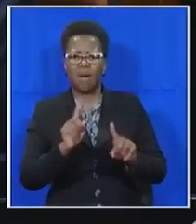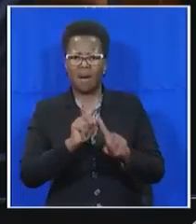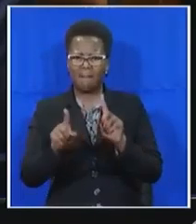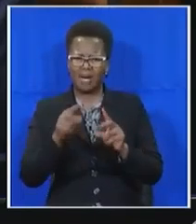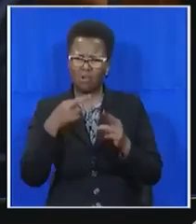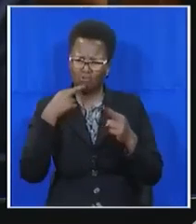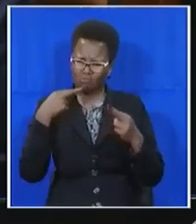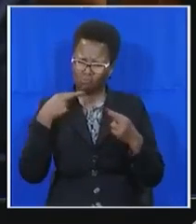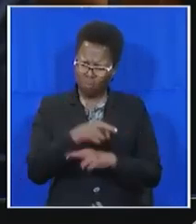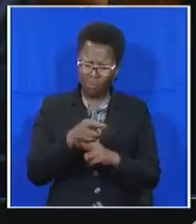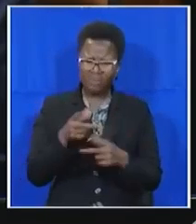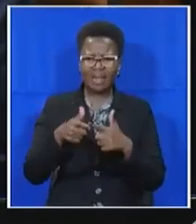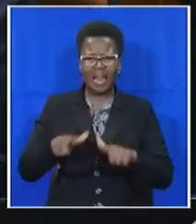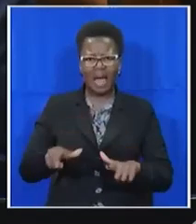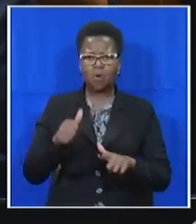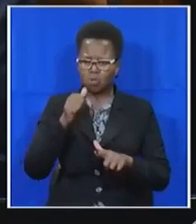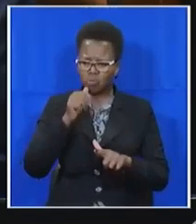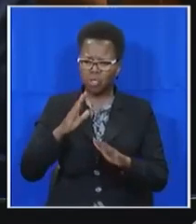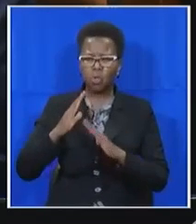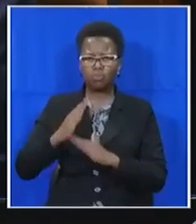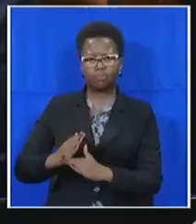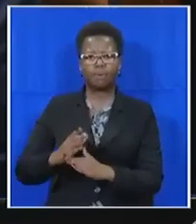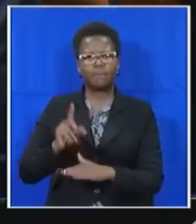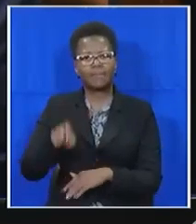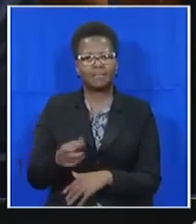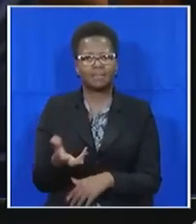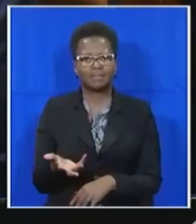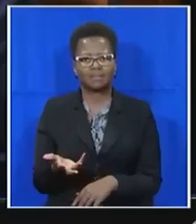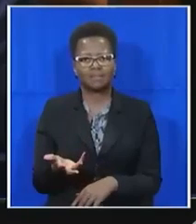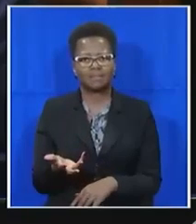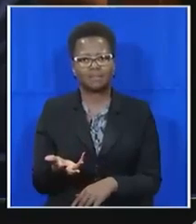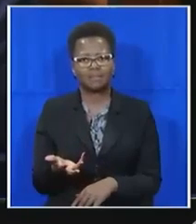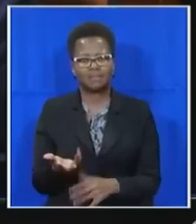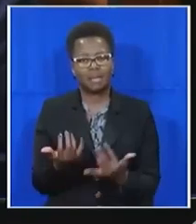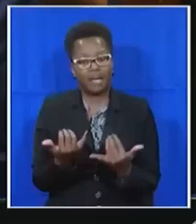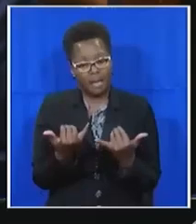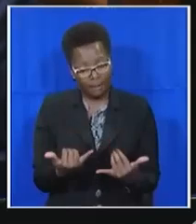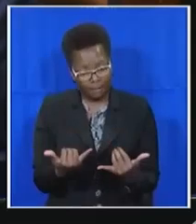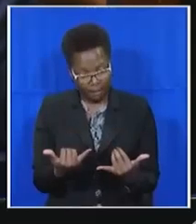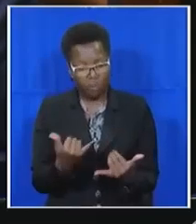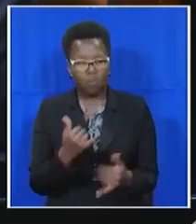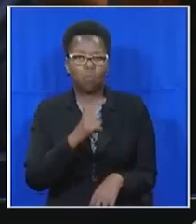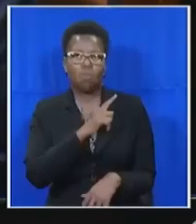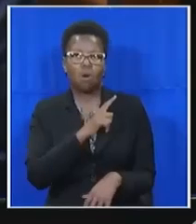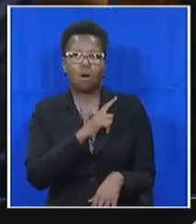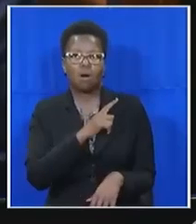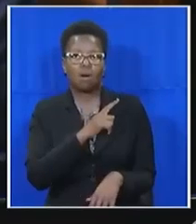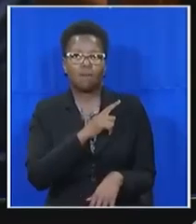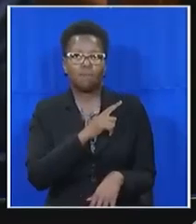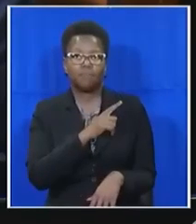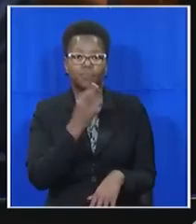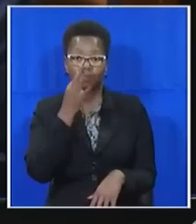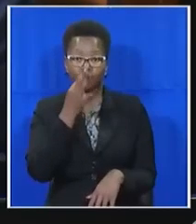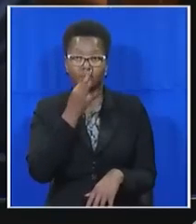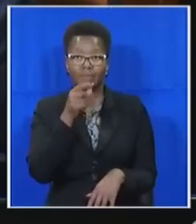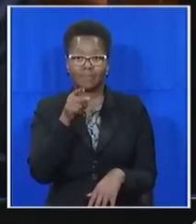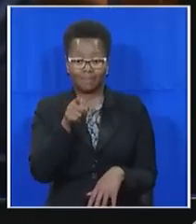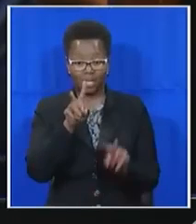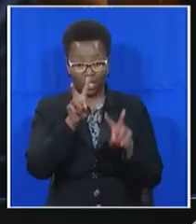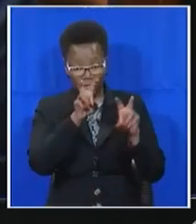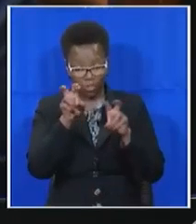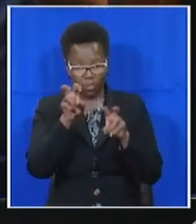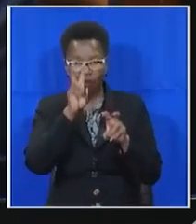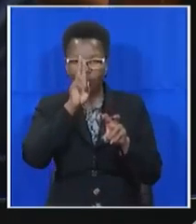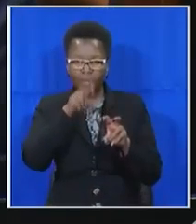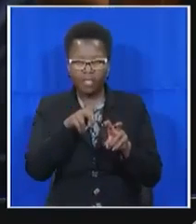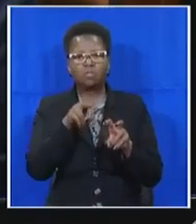that is used and disguised in various forms. It is precisely for that reason that I want to make a ruling on this matter in a